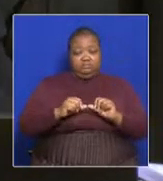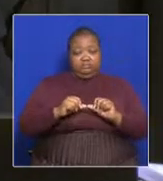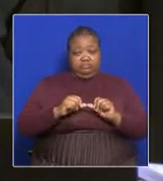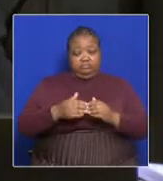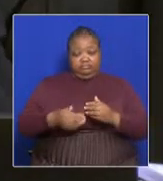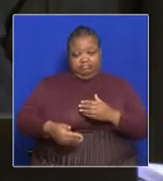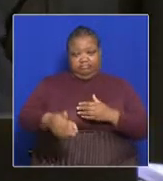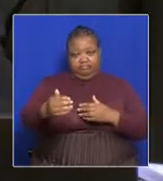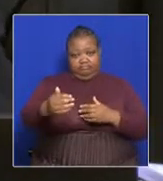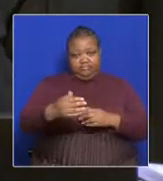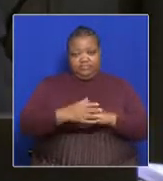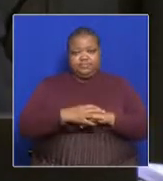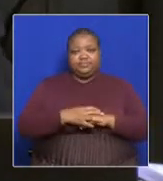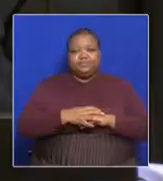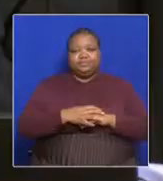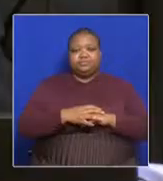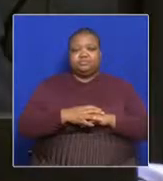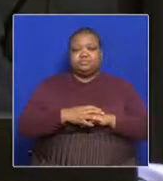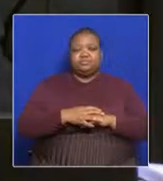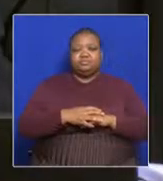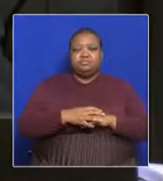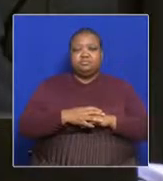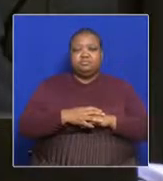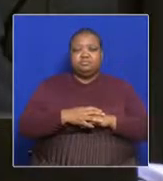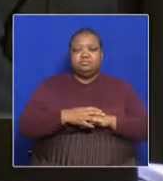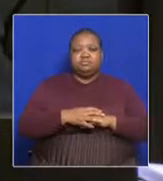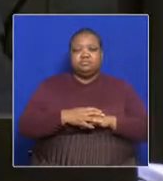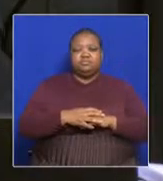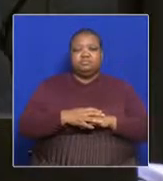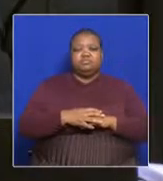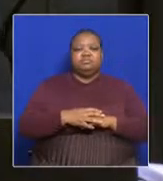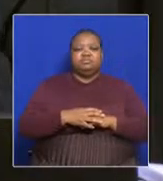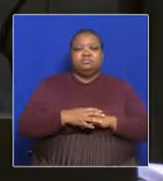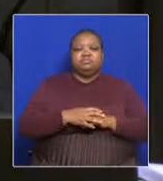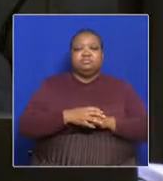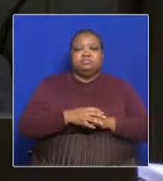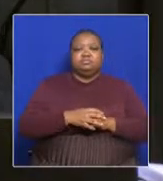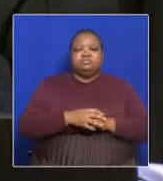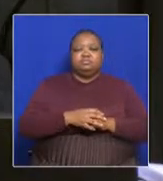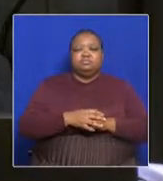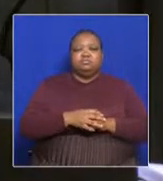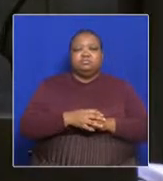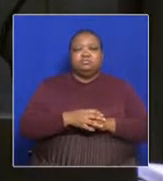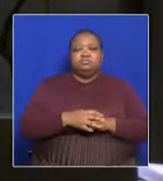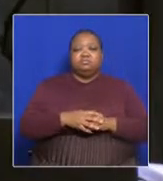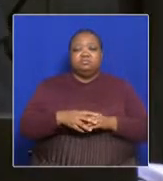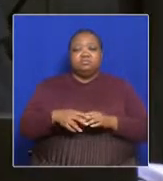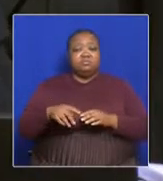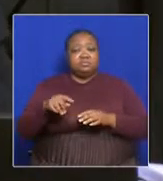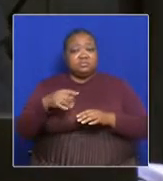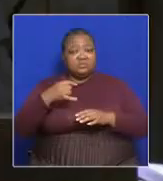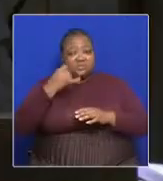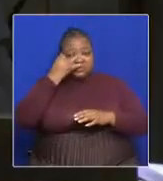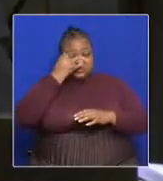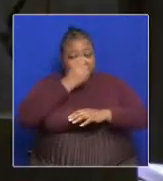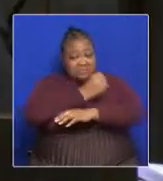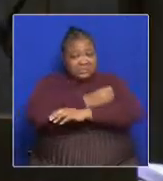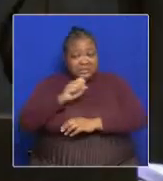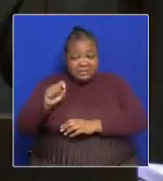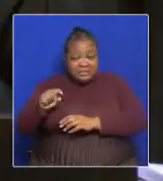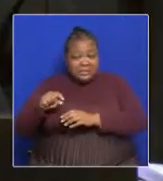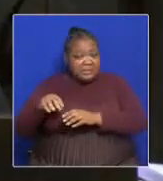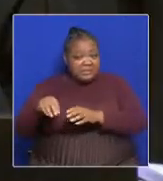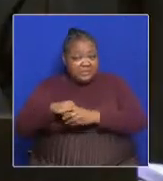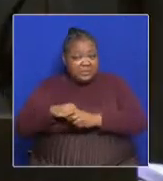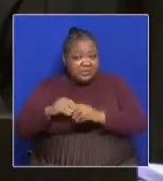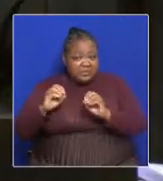you did not have anything to do with these exhibits. You never came to know what's in that